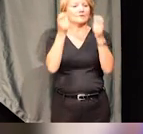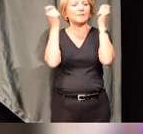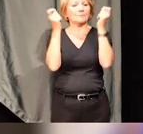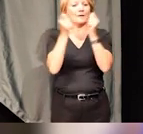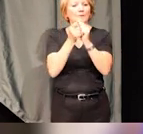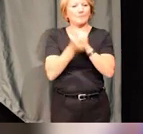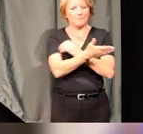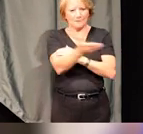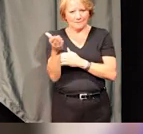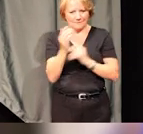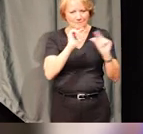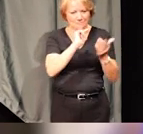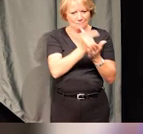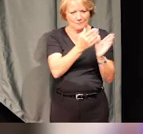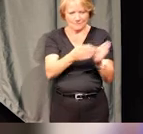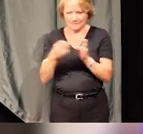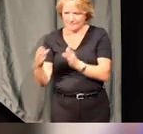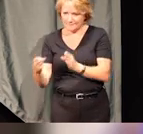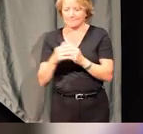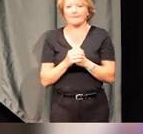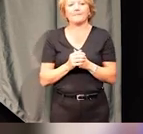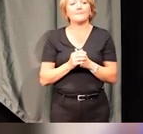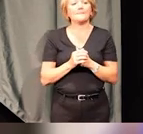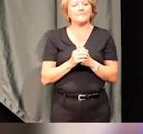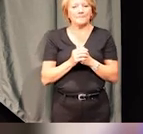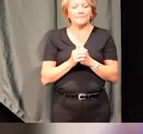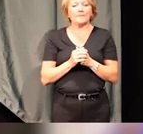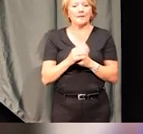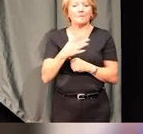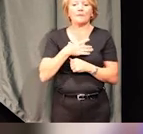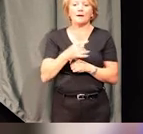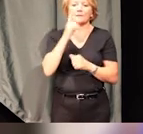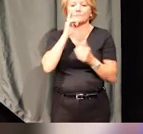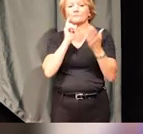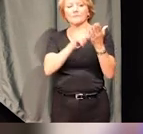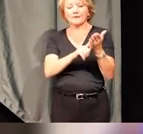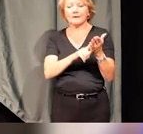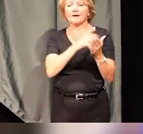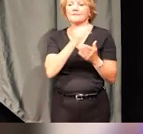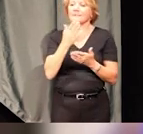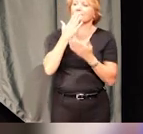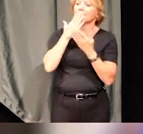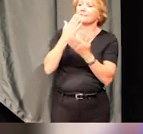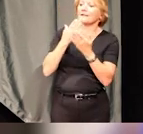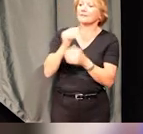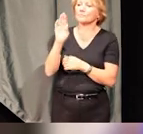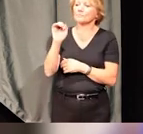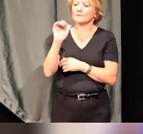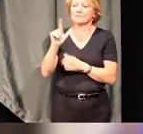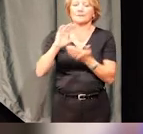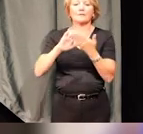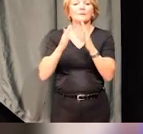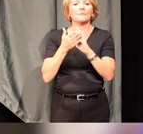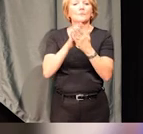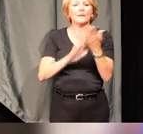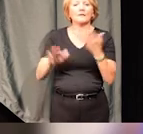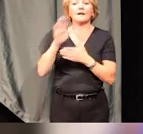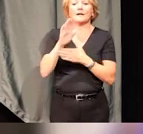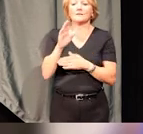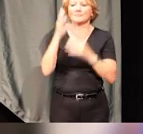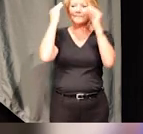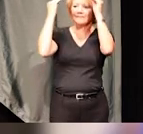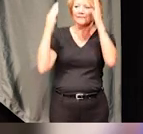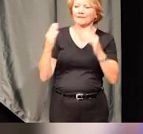moment alongside our graduates. I would like to recognize and thank the Bristol Community